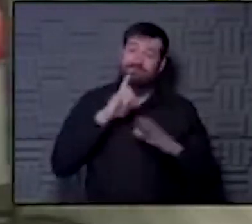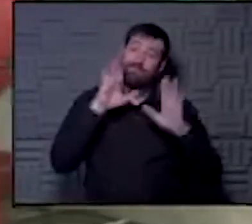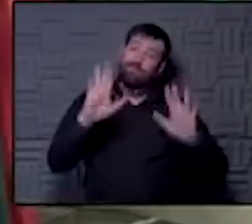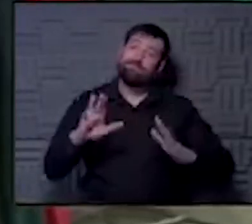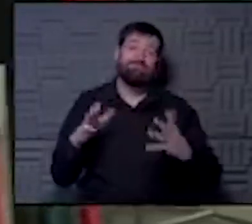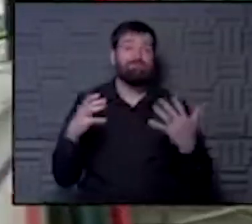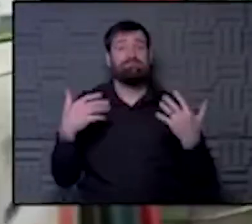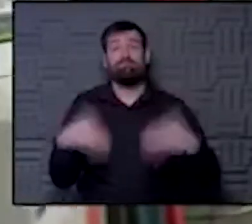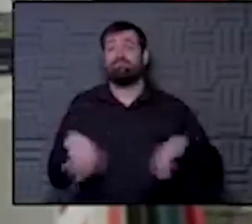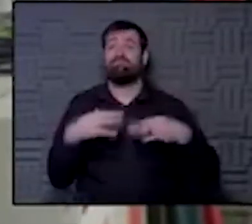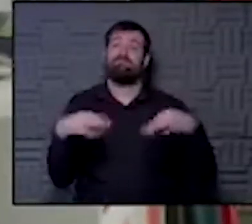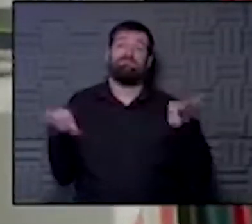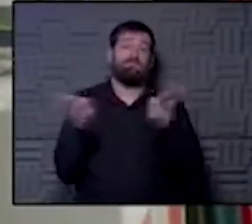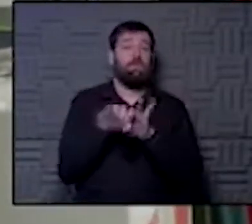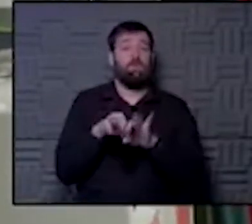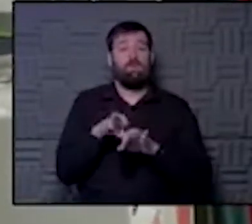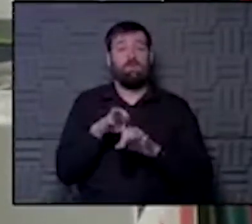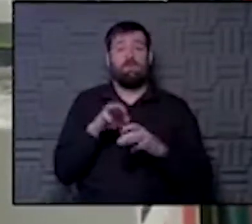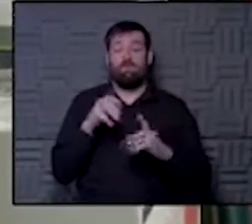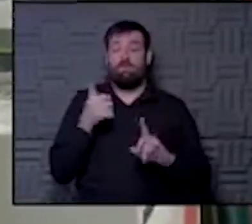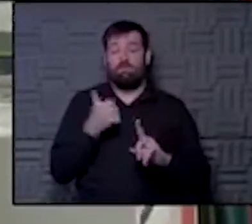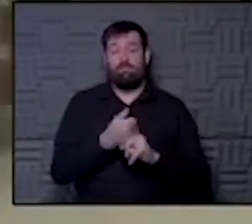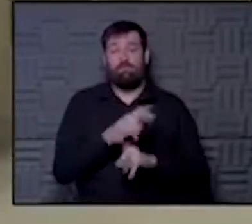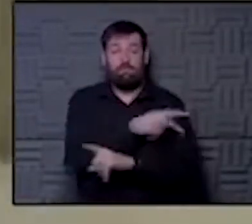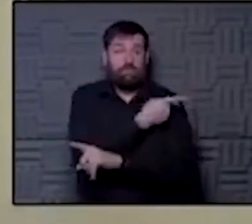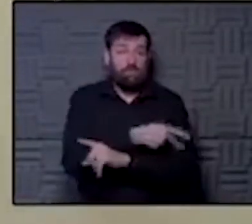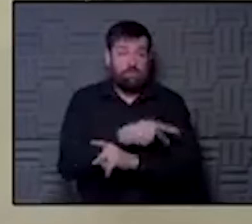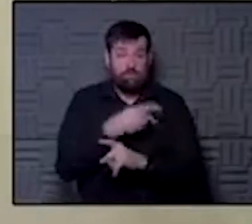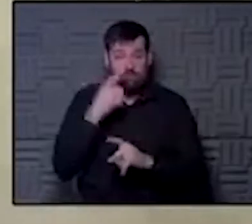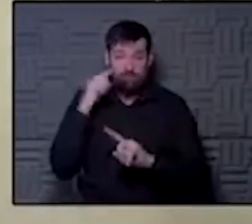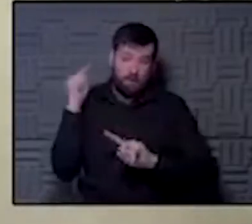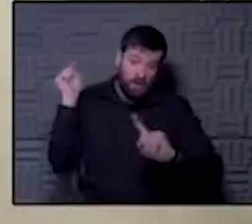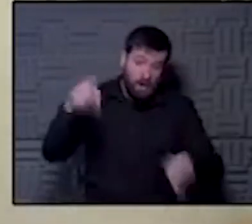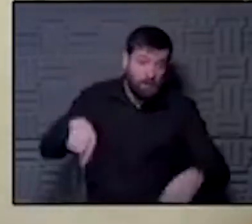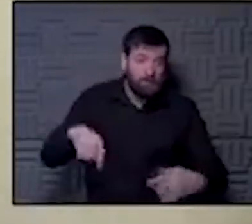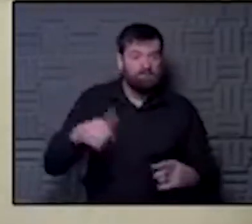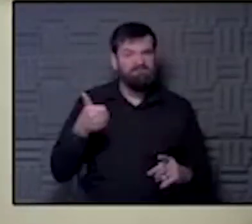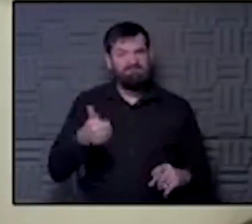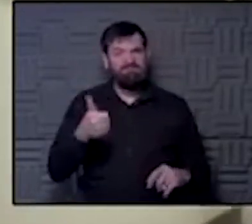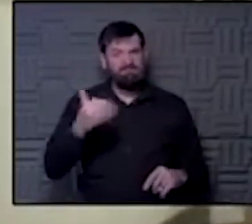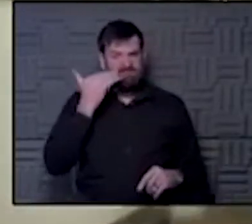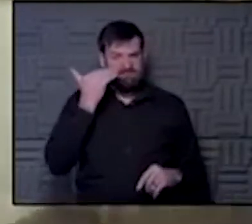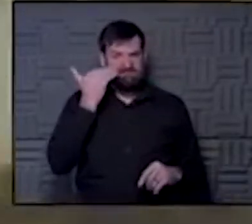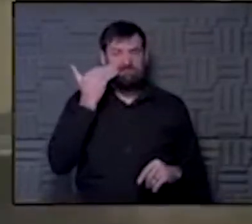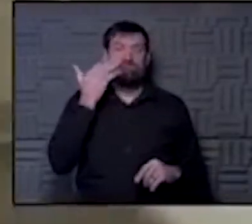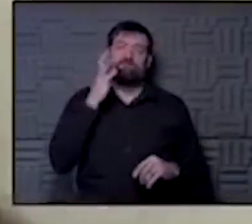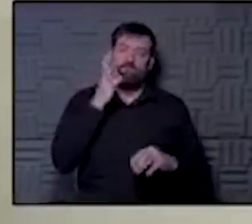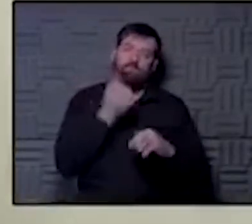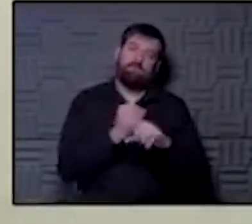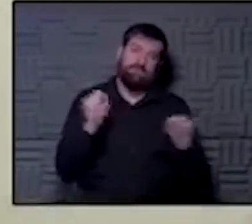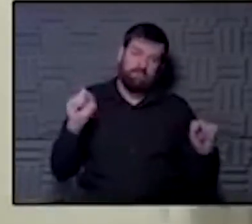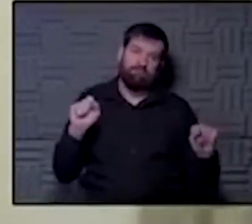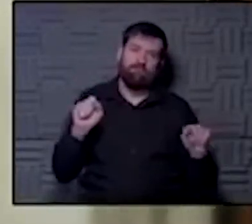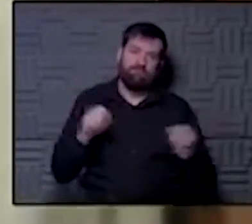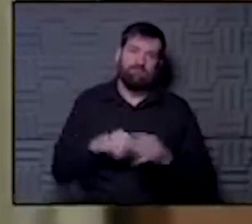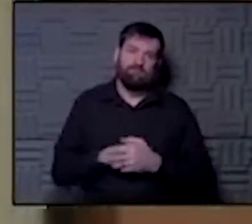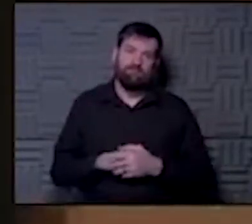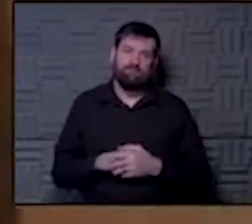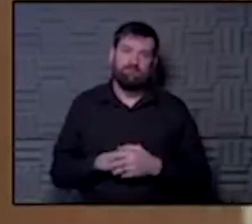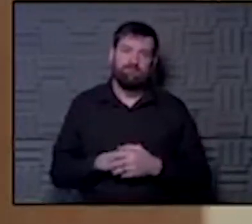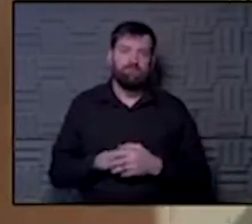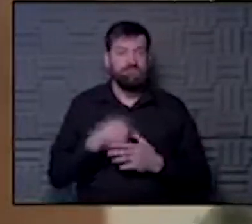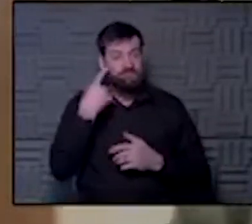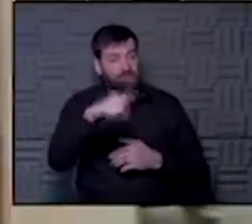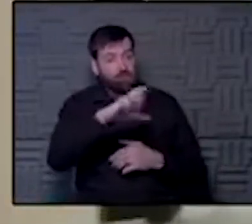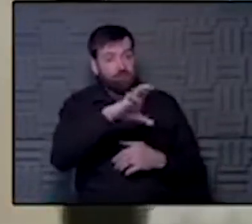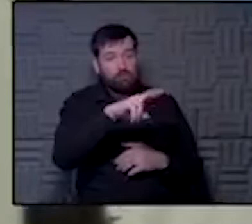important that the patients who are coming out otherwise know that that they're going to be safe, whether they're there for COVID-19